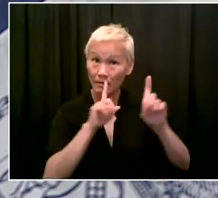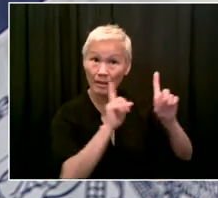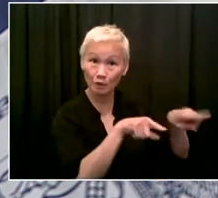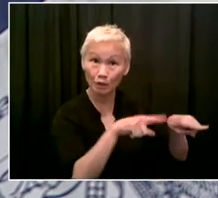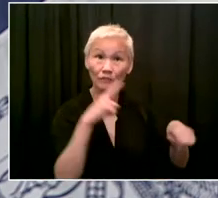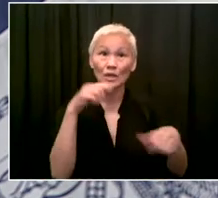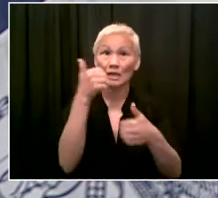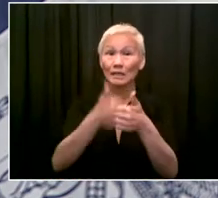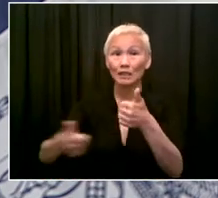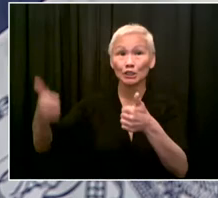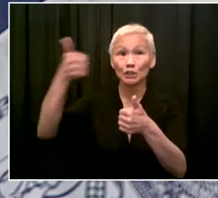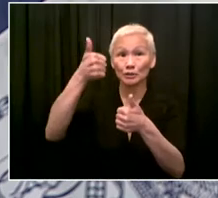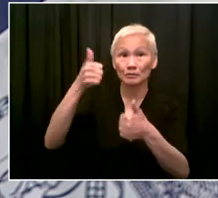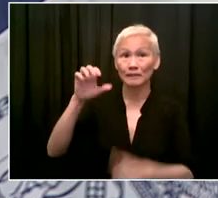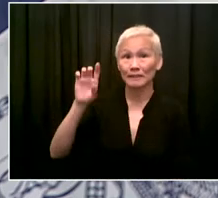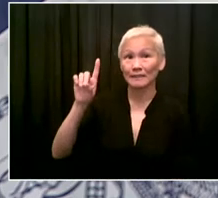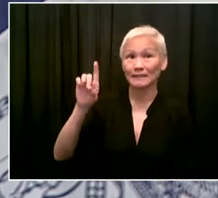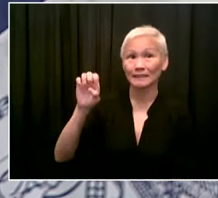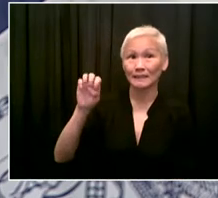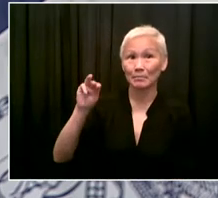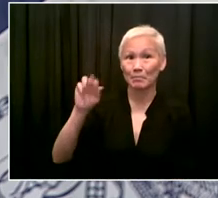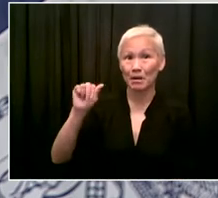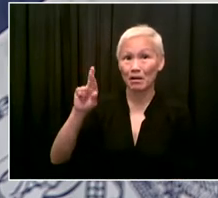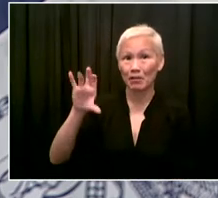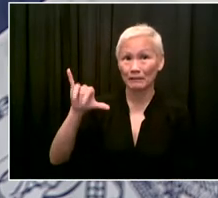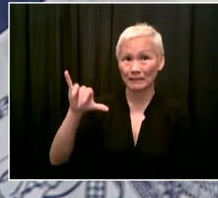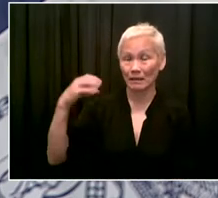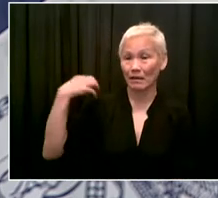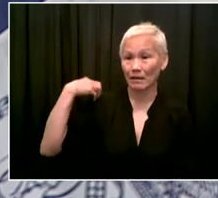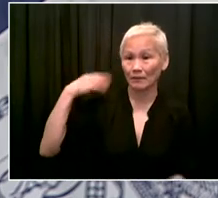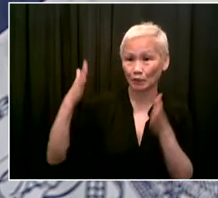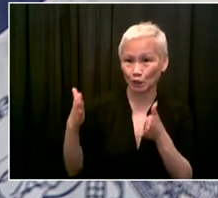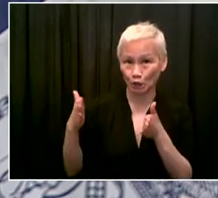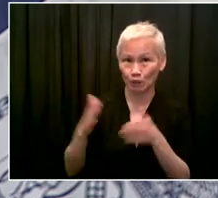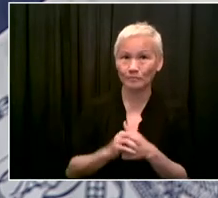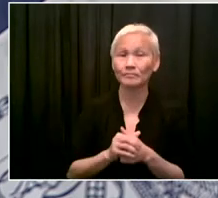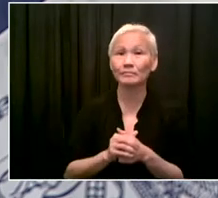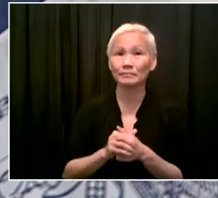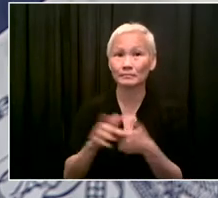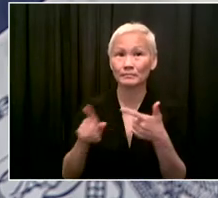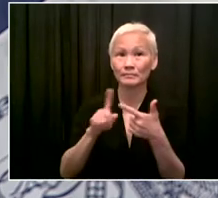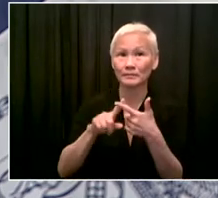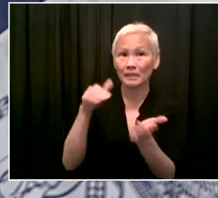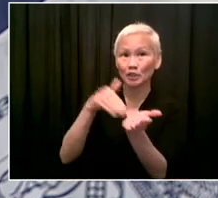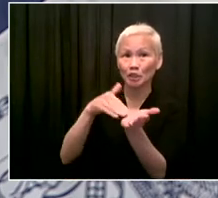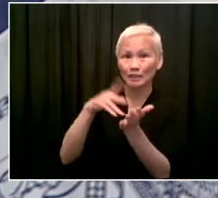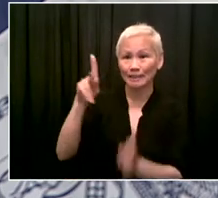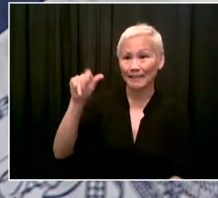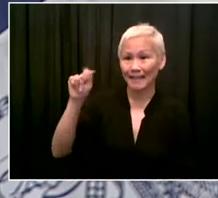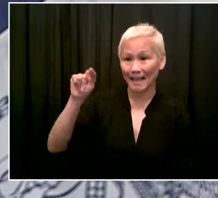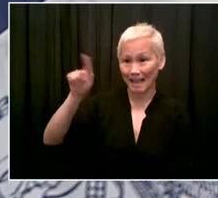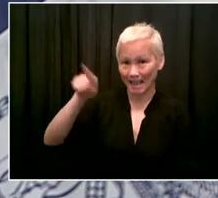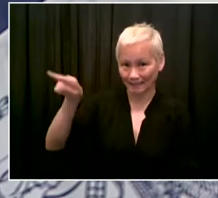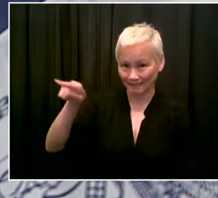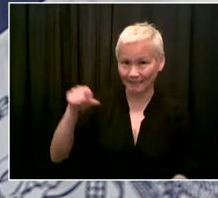Dr. Mitchell Katz, and by Dr. Dave Choksi. First question today goes to Steve Burns from WCBS